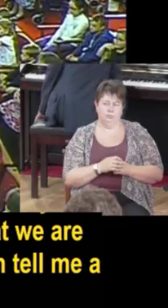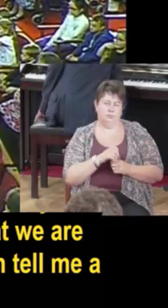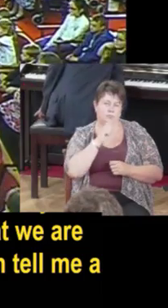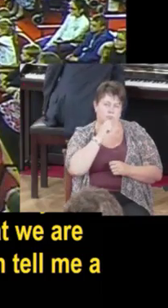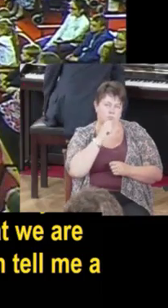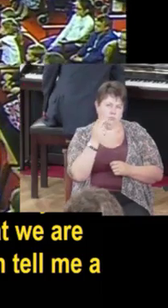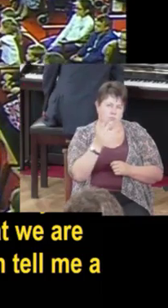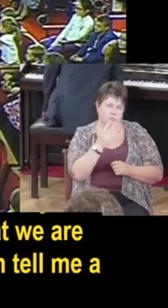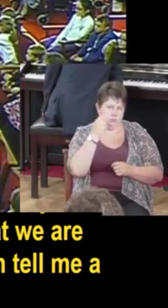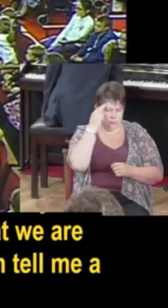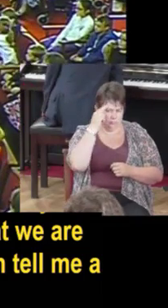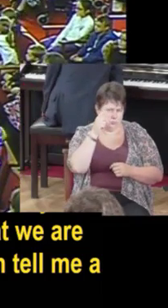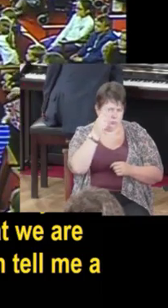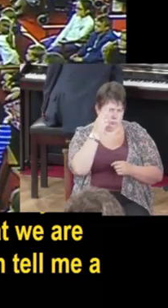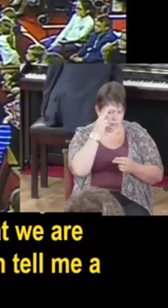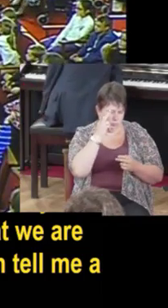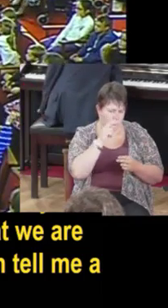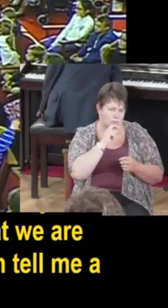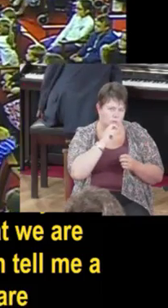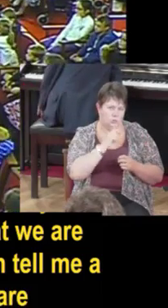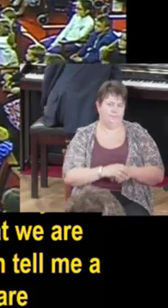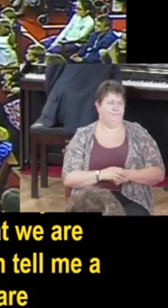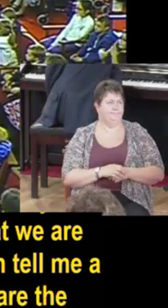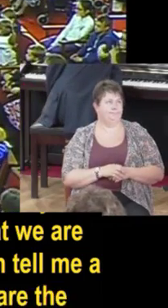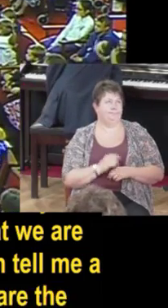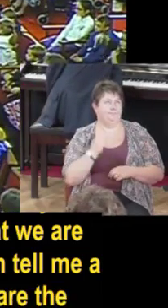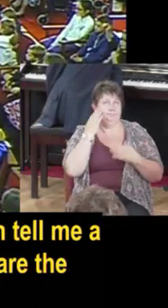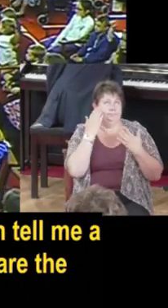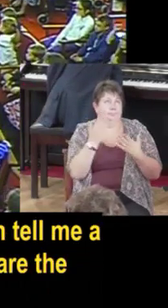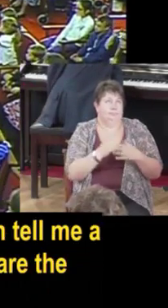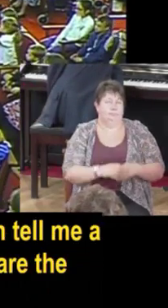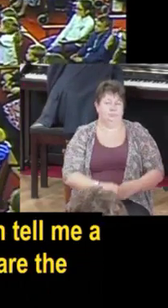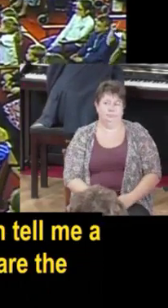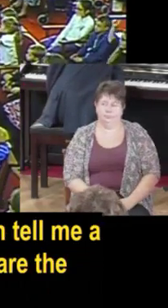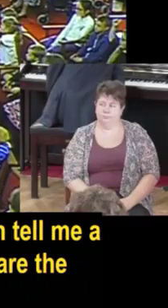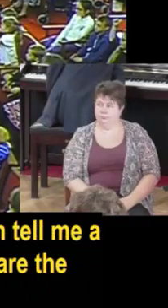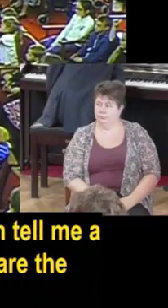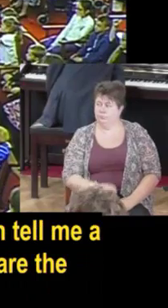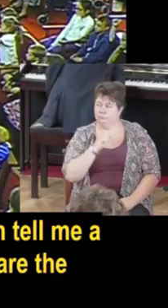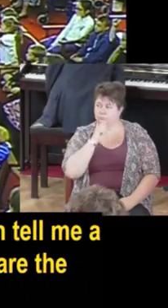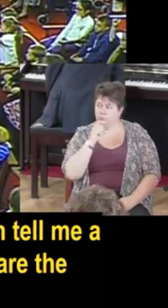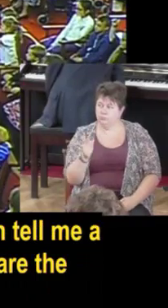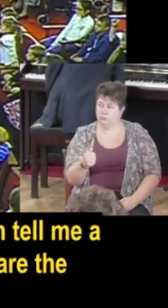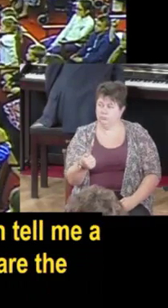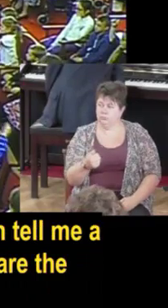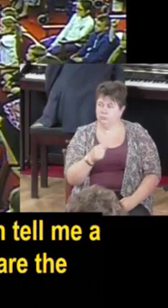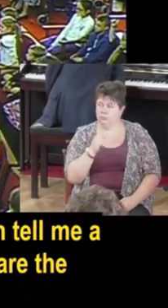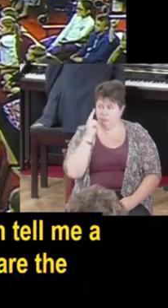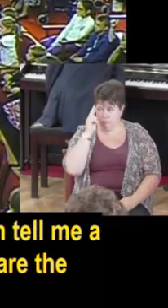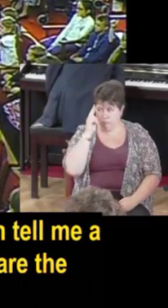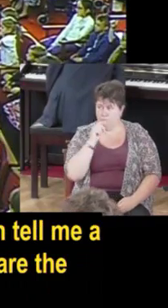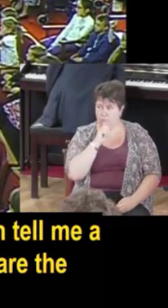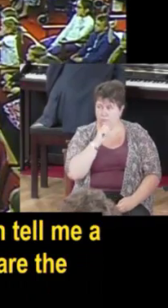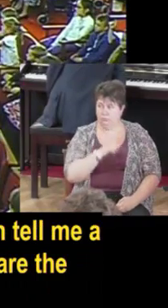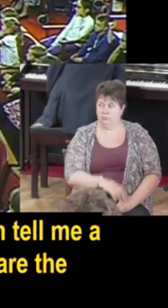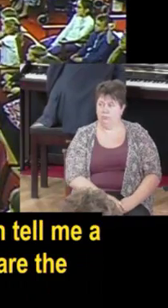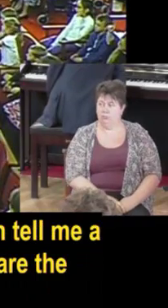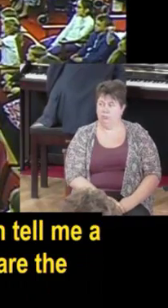Who were the 2 people? Can you remember their names? No. No? That's okay. That's okay. Can anybody remember their names? Jessica, can you remember?